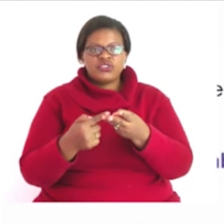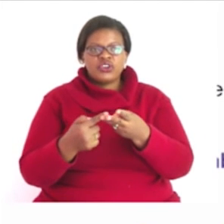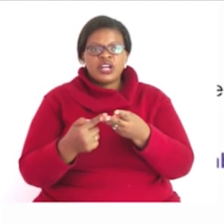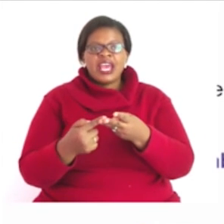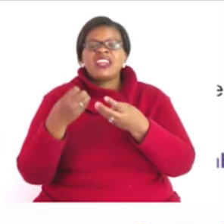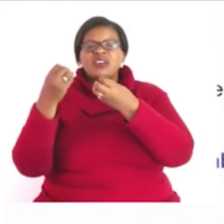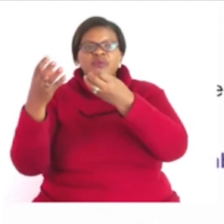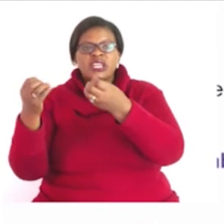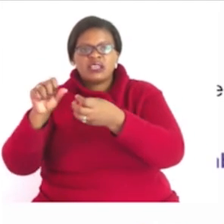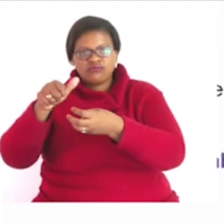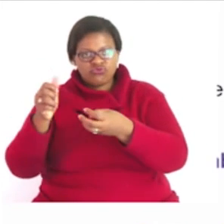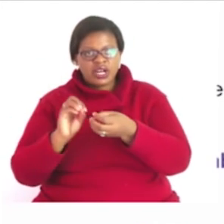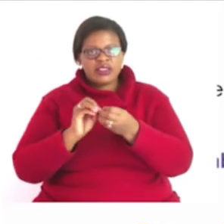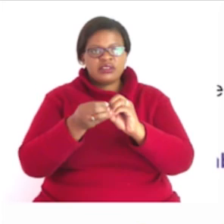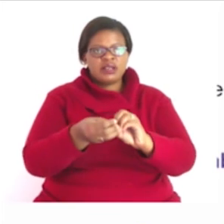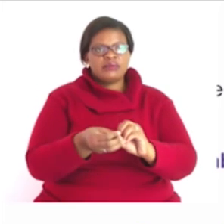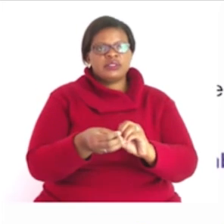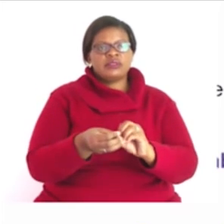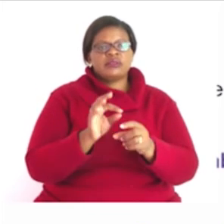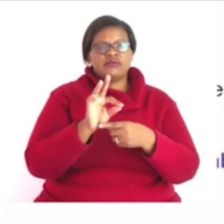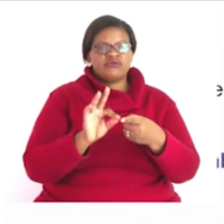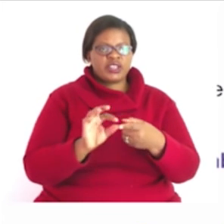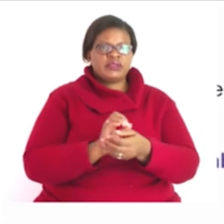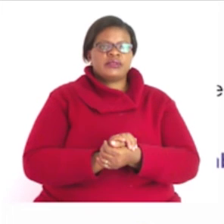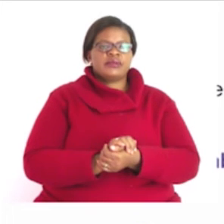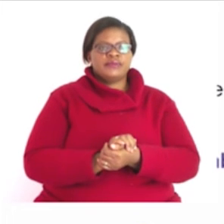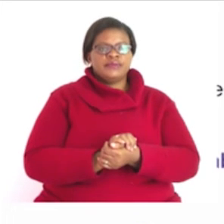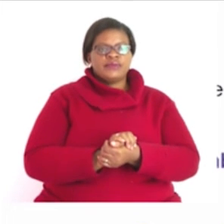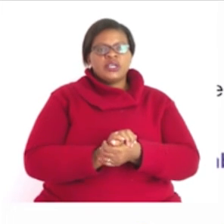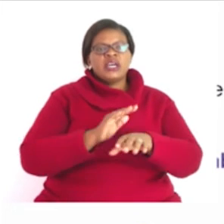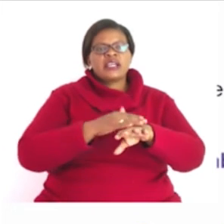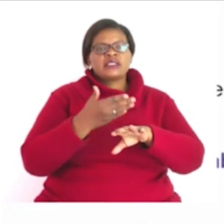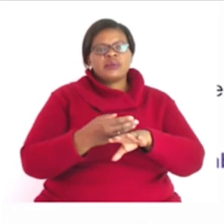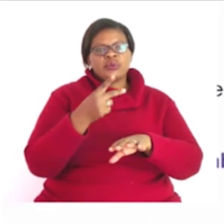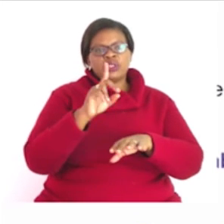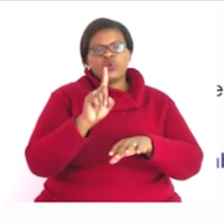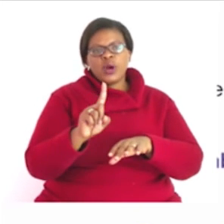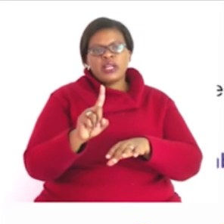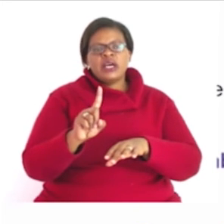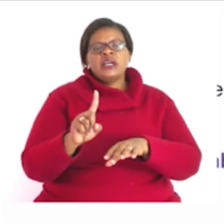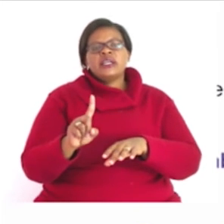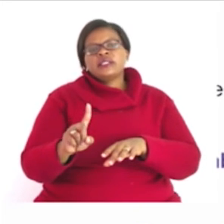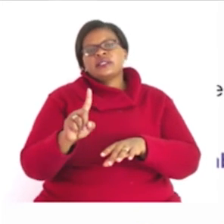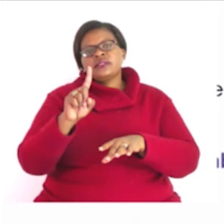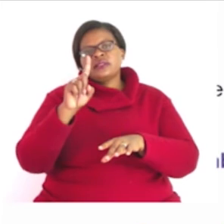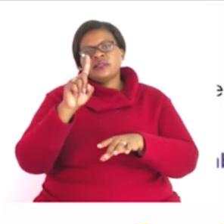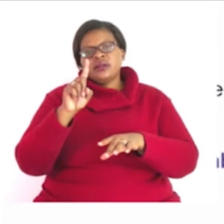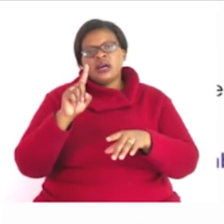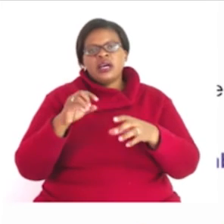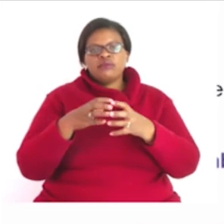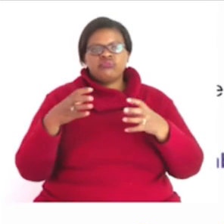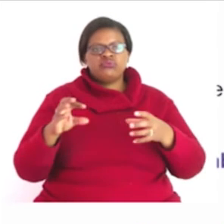more factors. For example, 21 is a composite number because 1, 3, 7, and itself